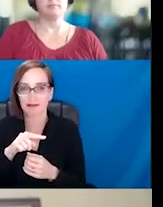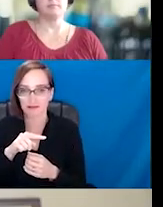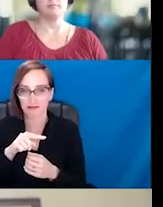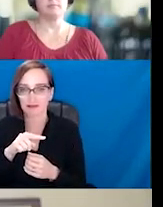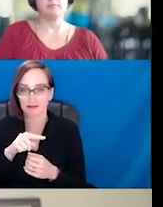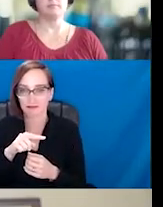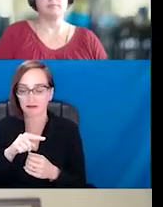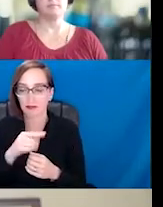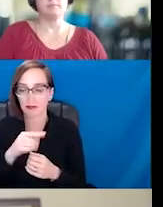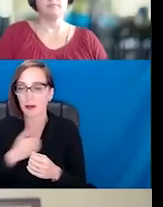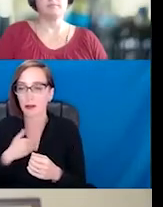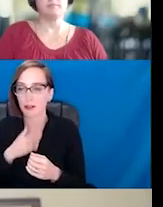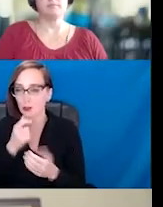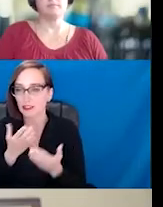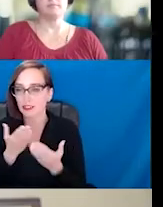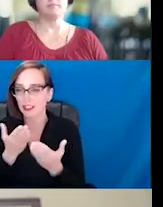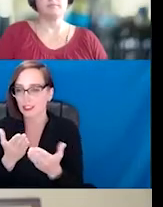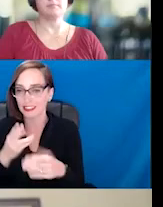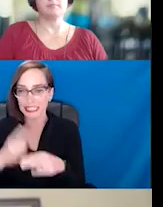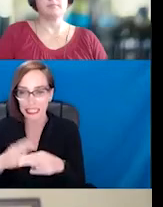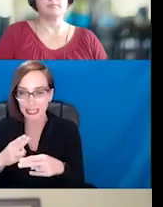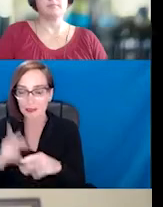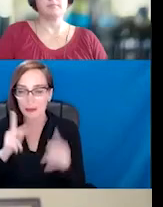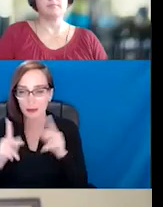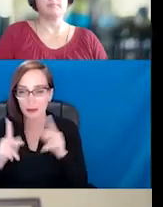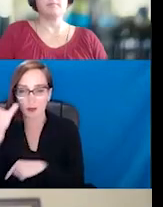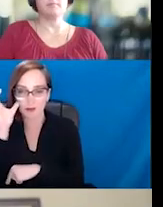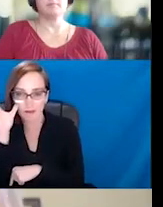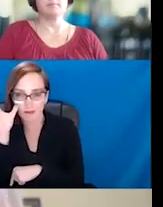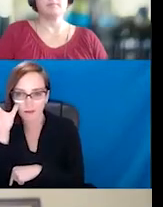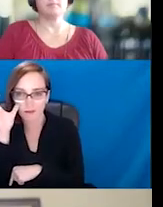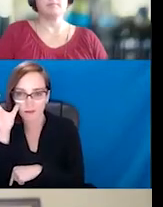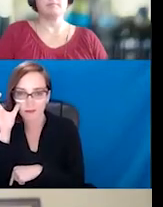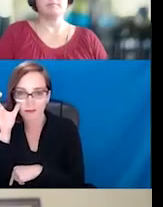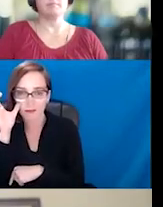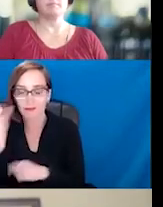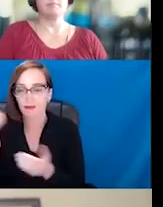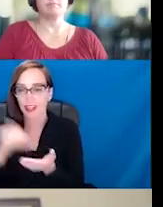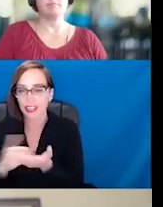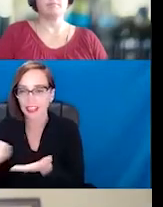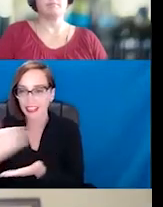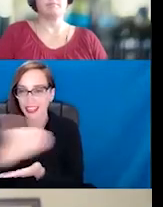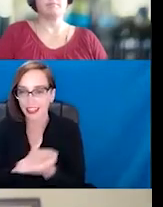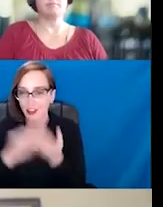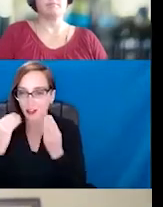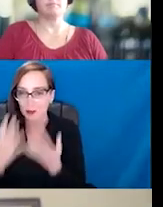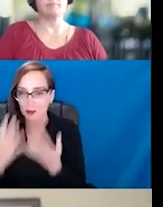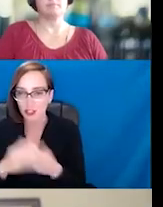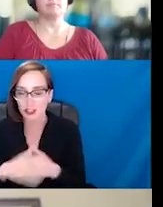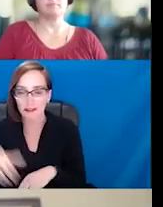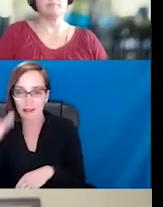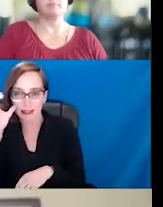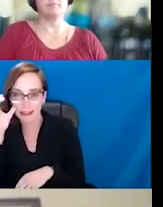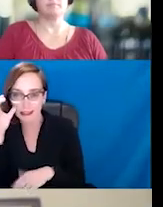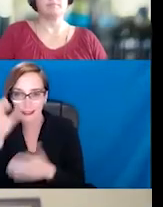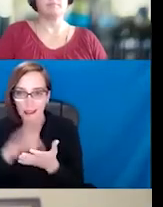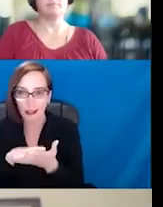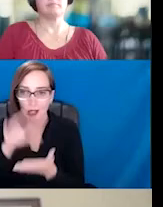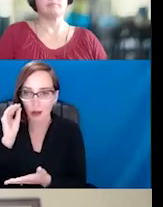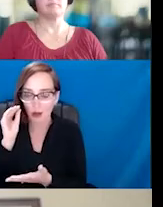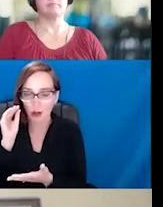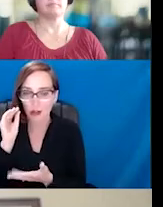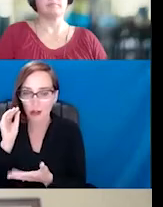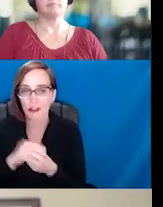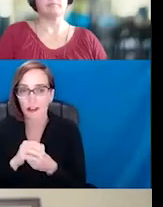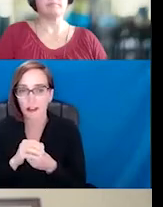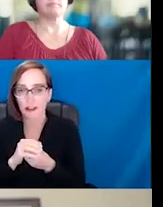suggested names for additional panelists, just to kind of continue to listen and learn and engage with different